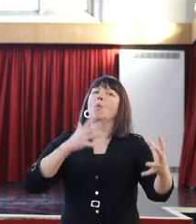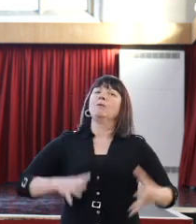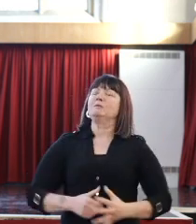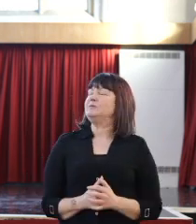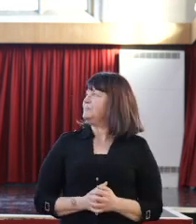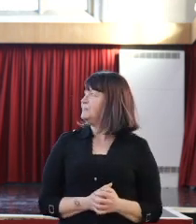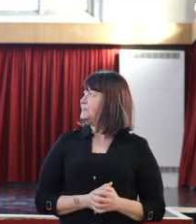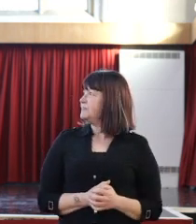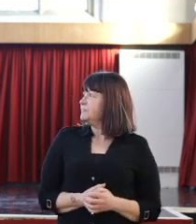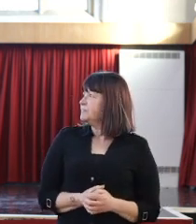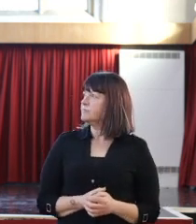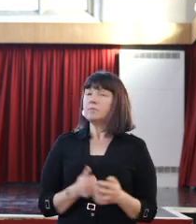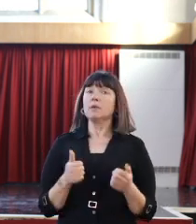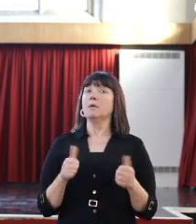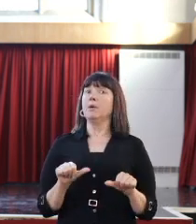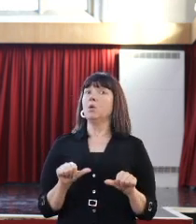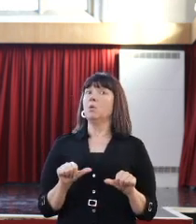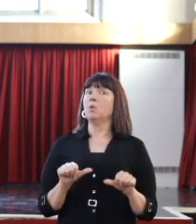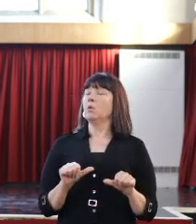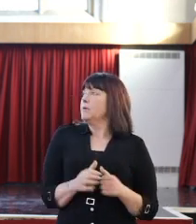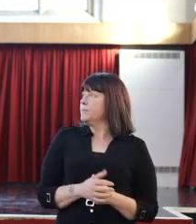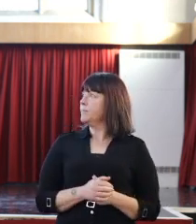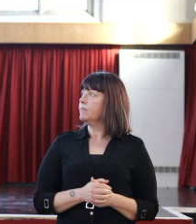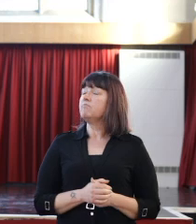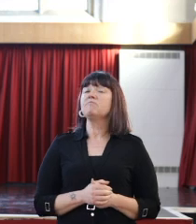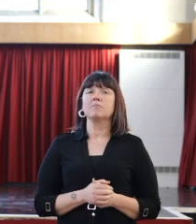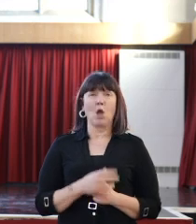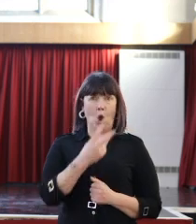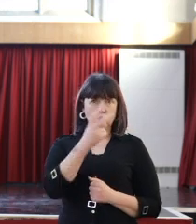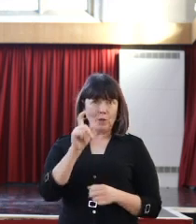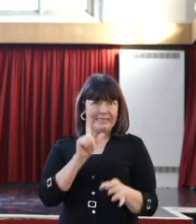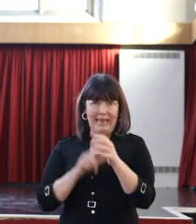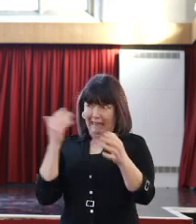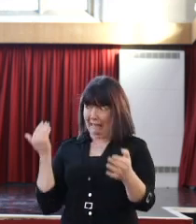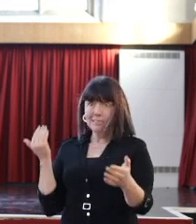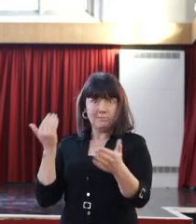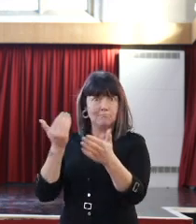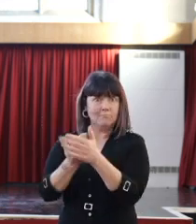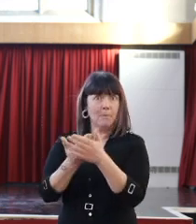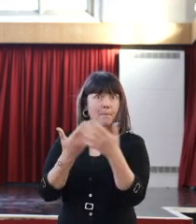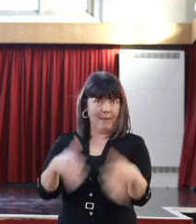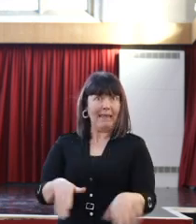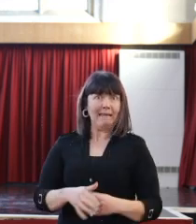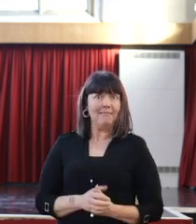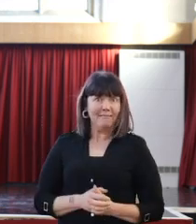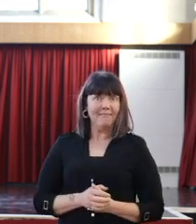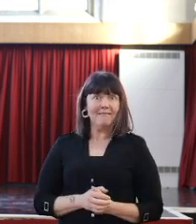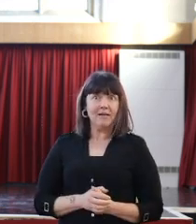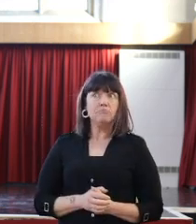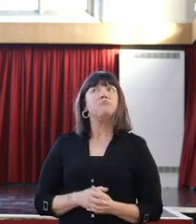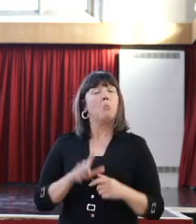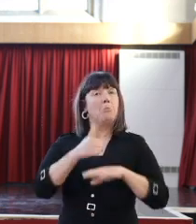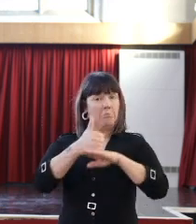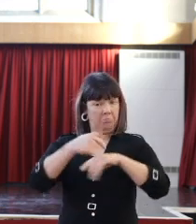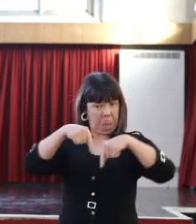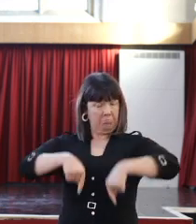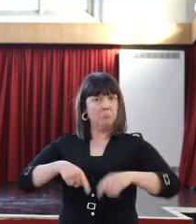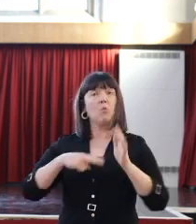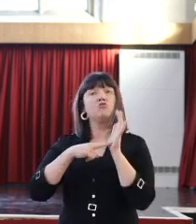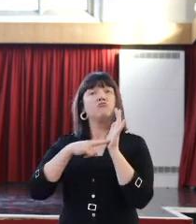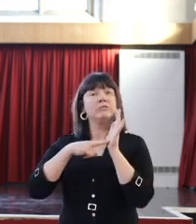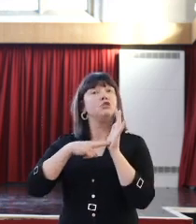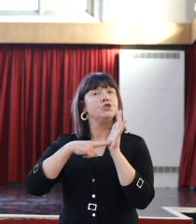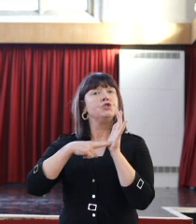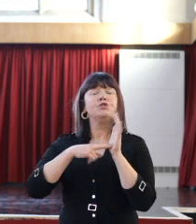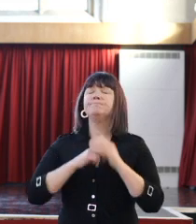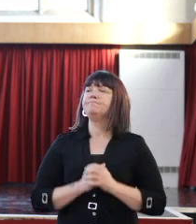works. Aha! We've been around for 20 years now. We've actually been in Norwich this whole time. And globally,